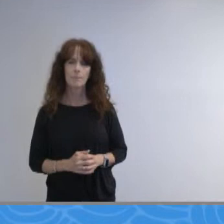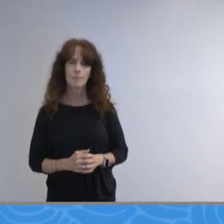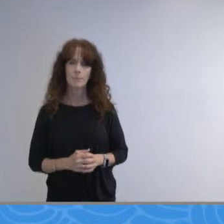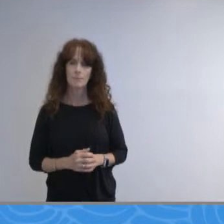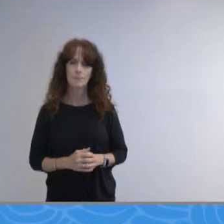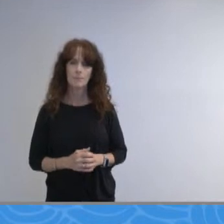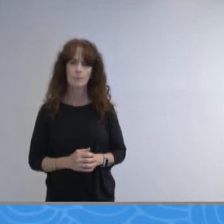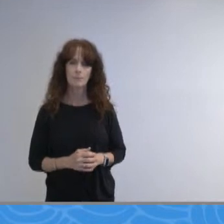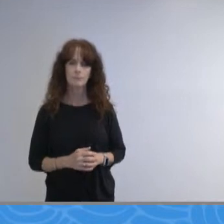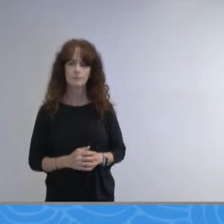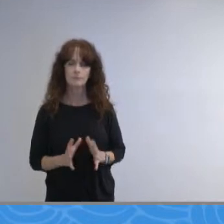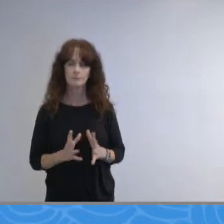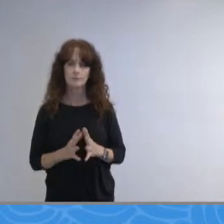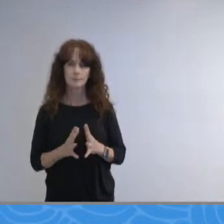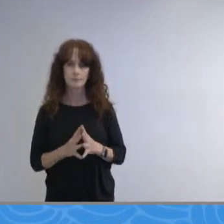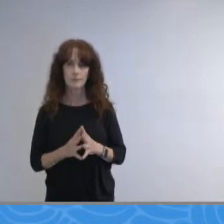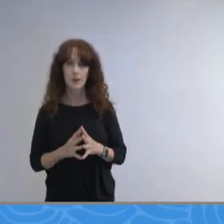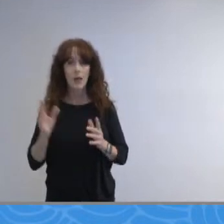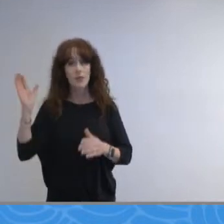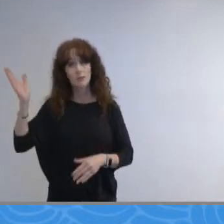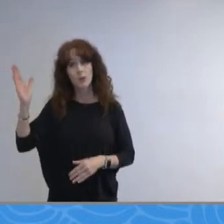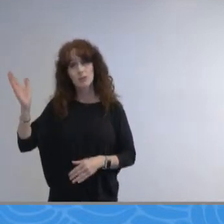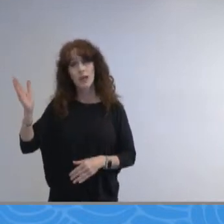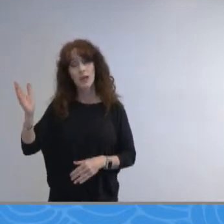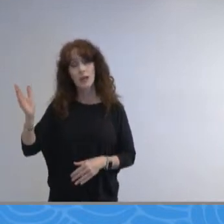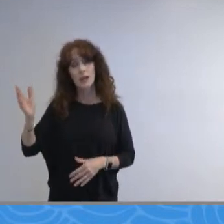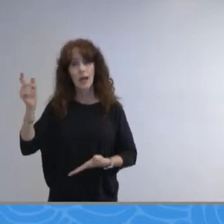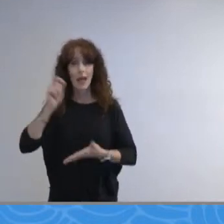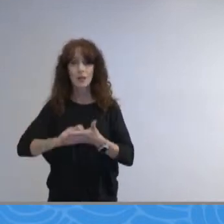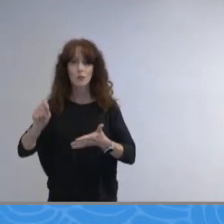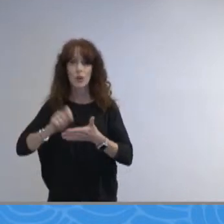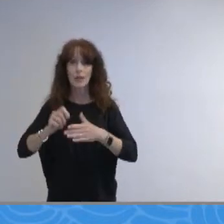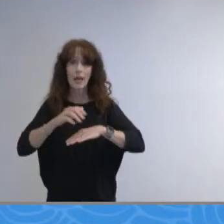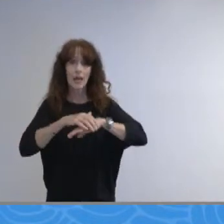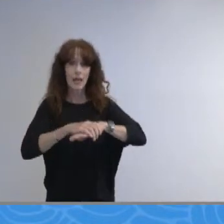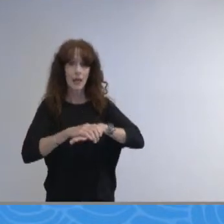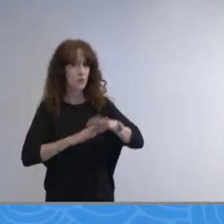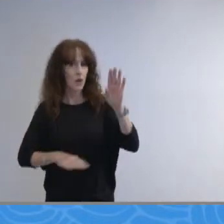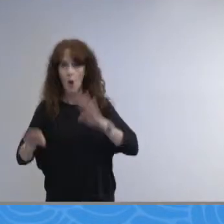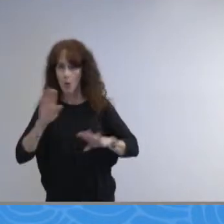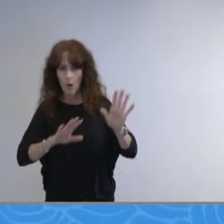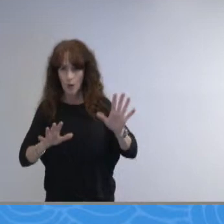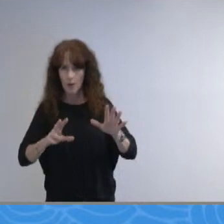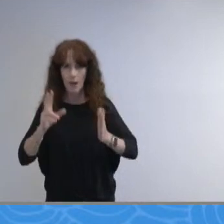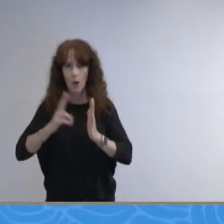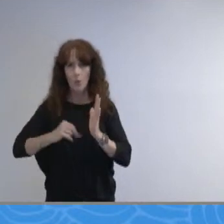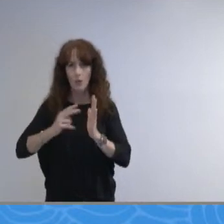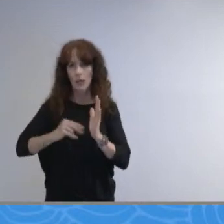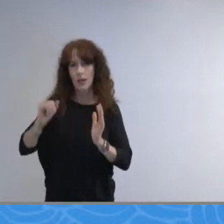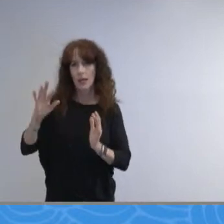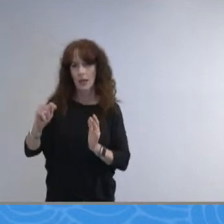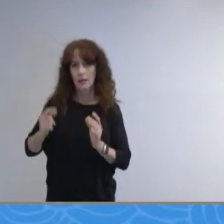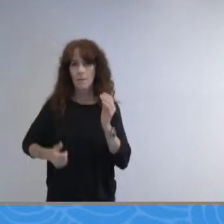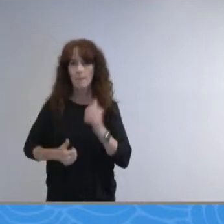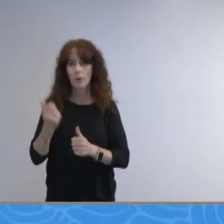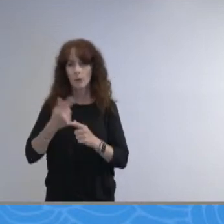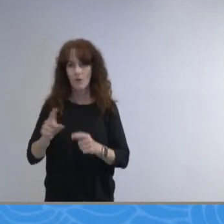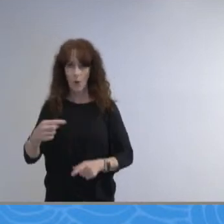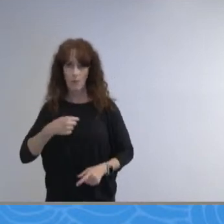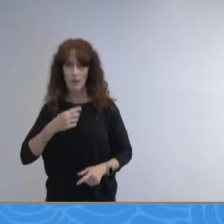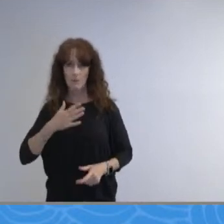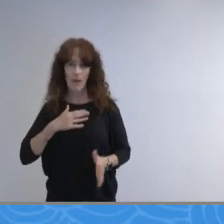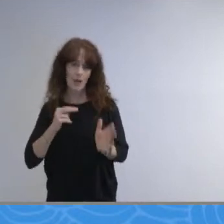me see. This presentation, it's written in English. Don't worry about reading it. It's mostly for me, for